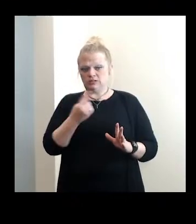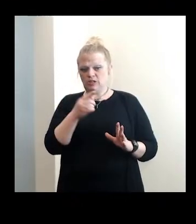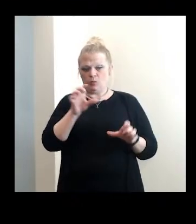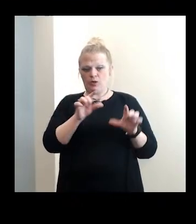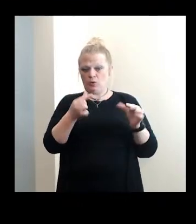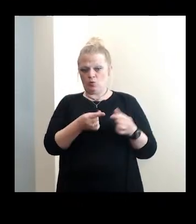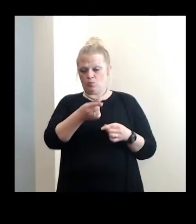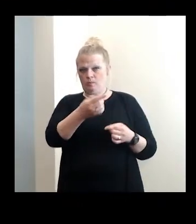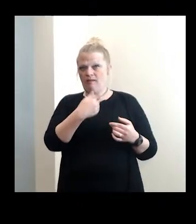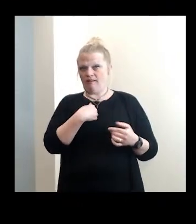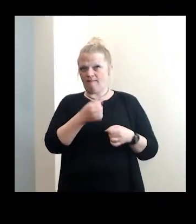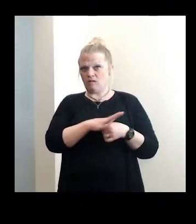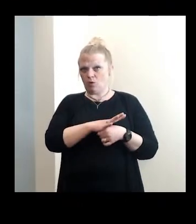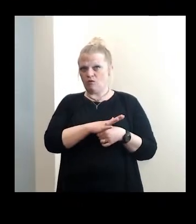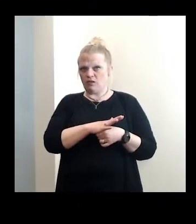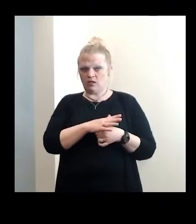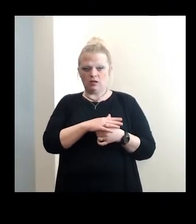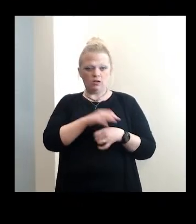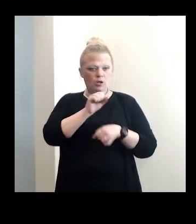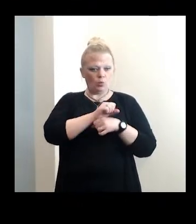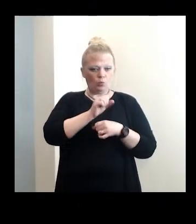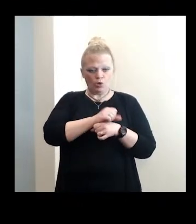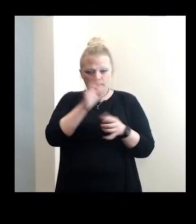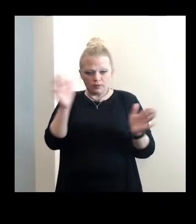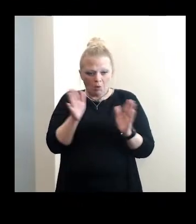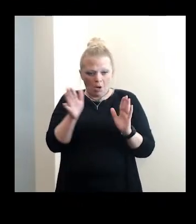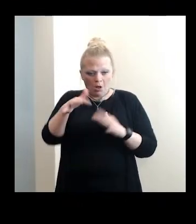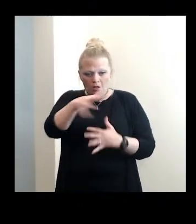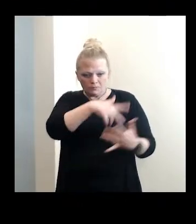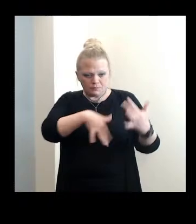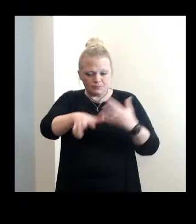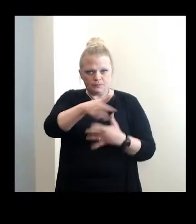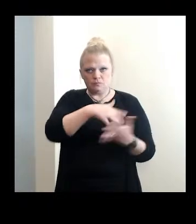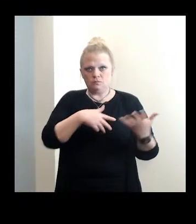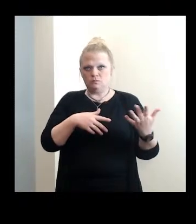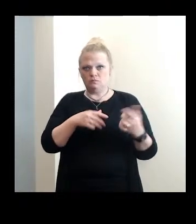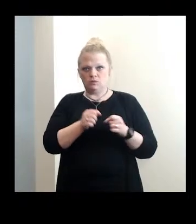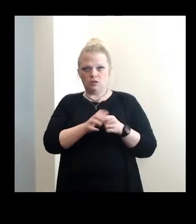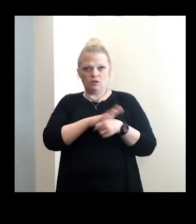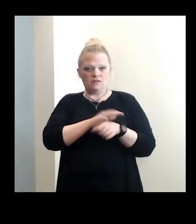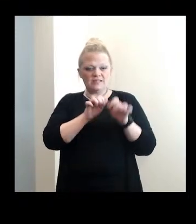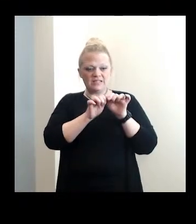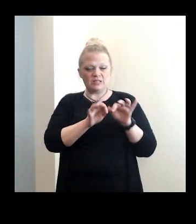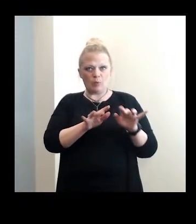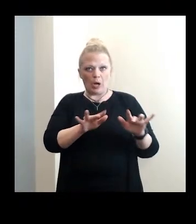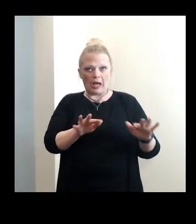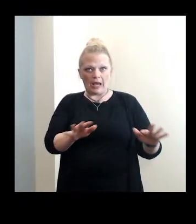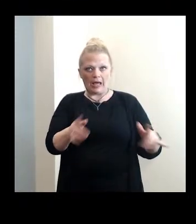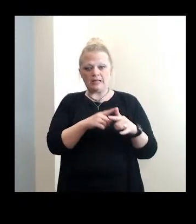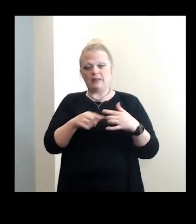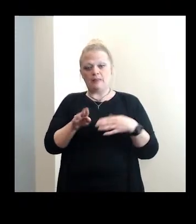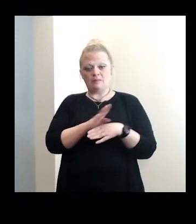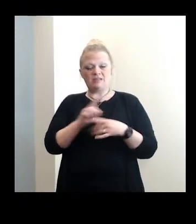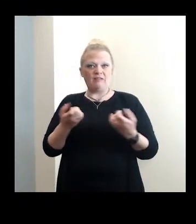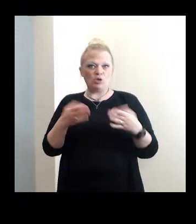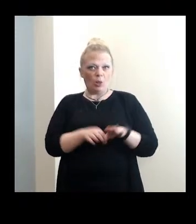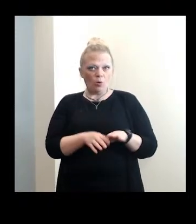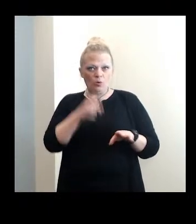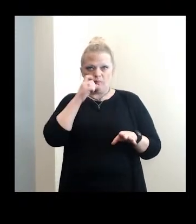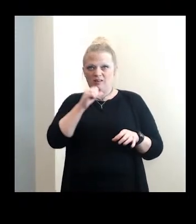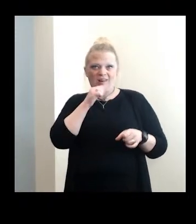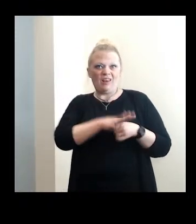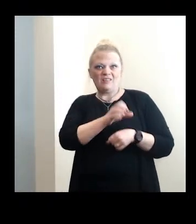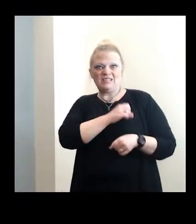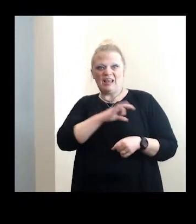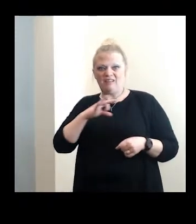group that has COVID-19. They're all working in a small space. It just, the COVID-19 spreads, and sometimes businesses have to close because then they don't have